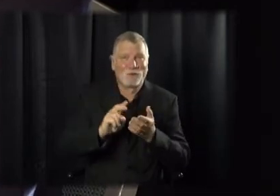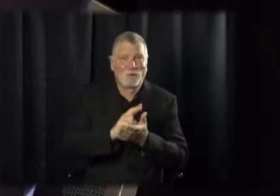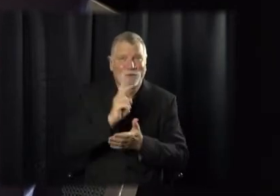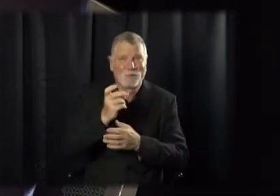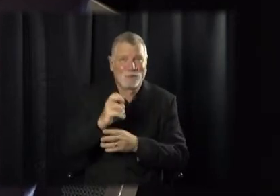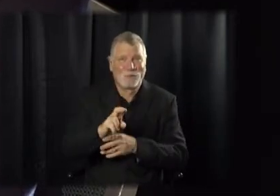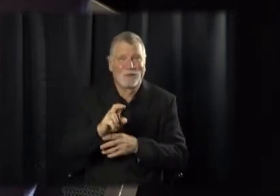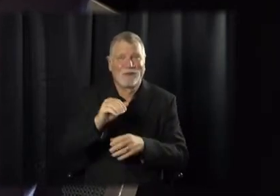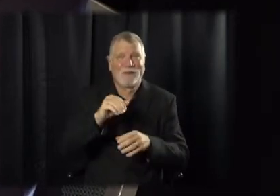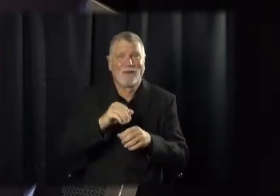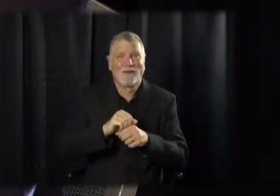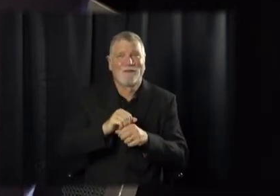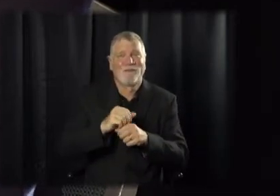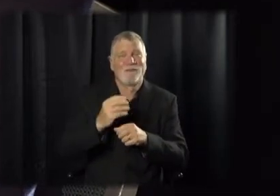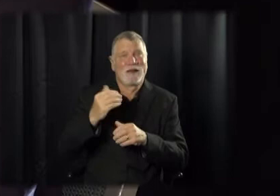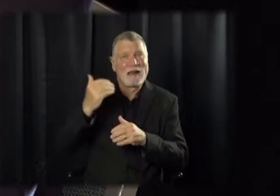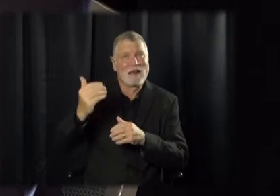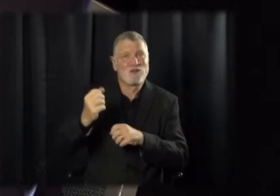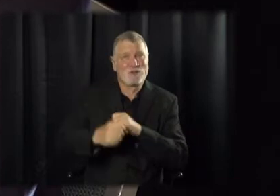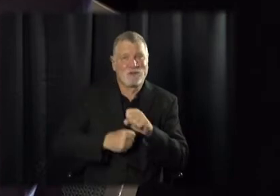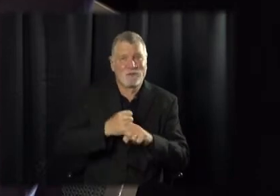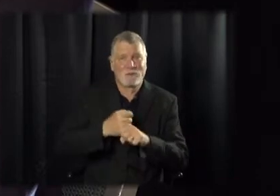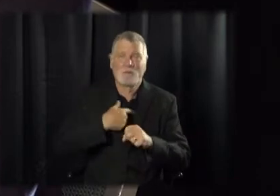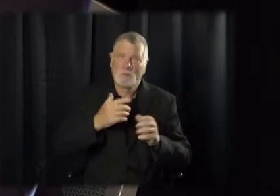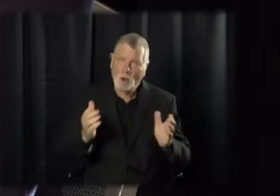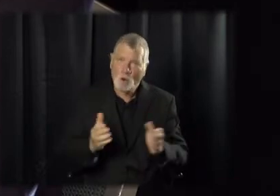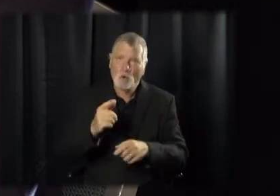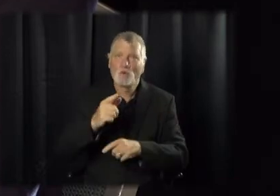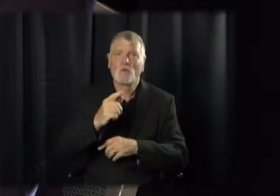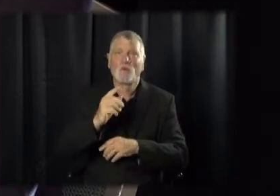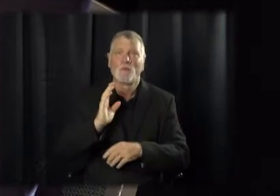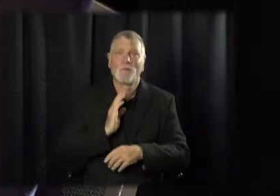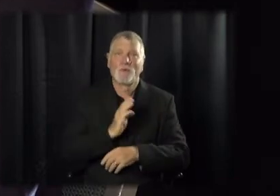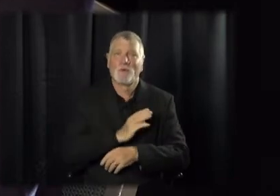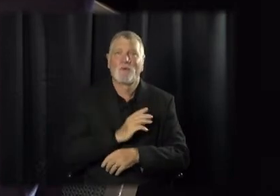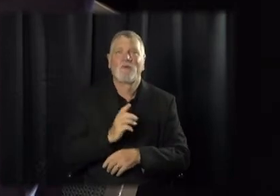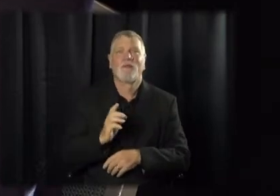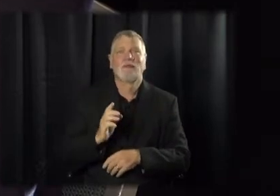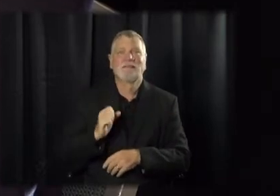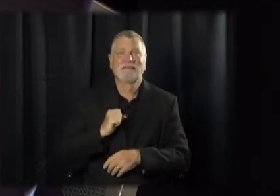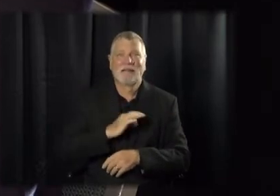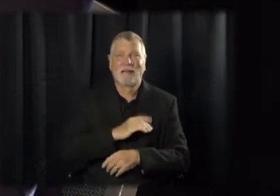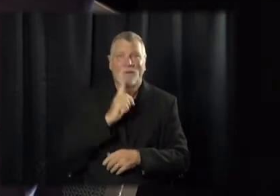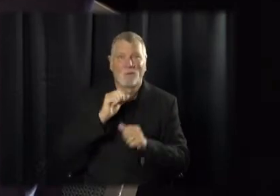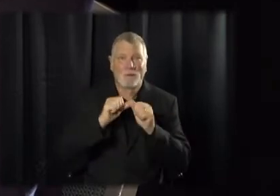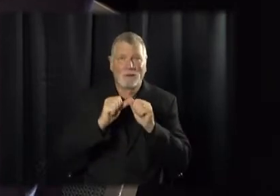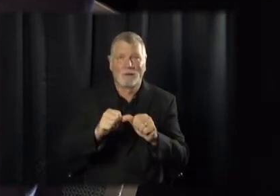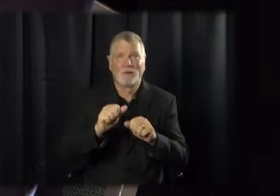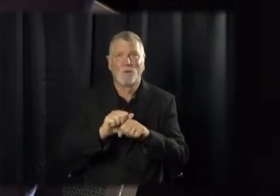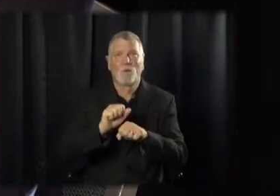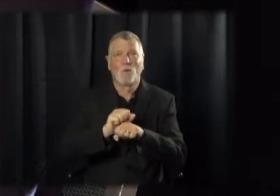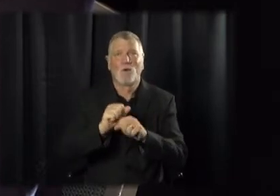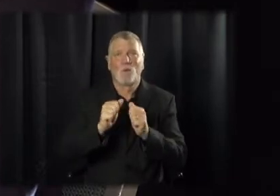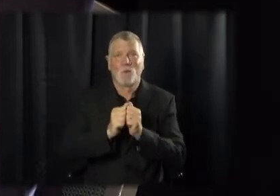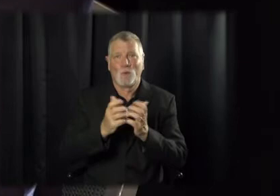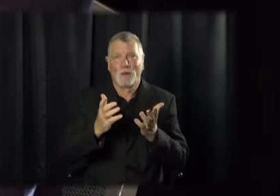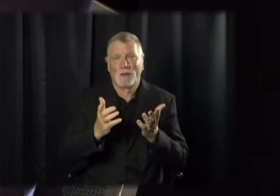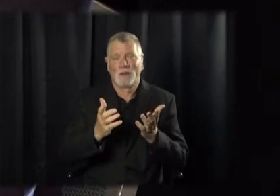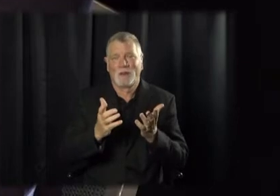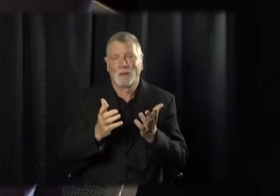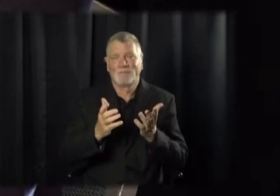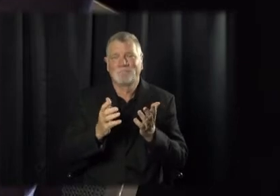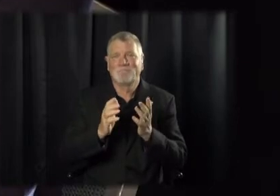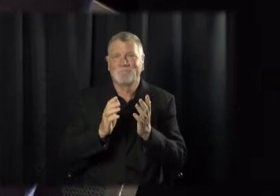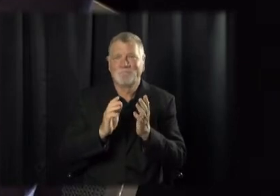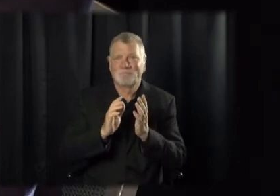university in the coming year. I urge the board to continue, and the board staff to continue working closely